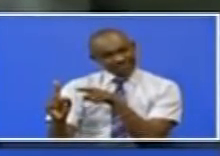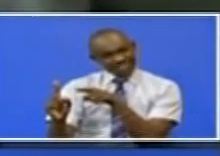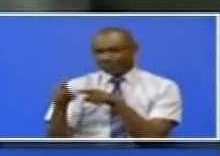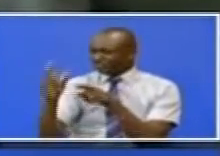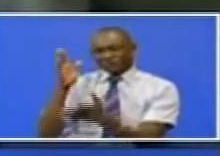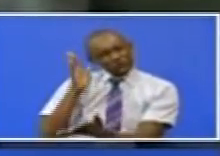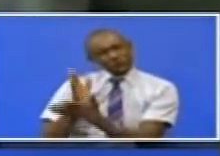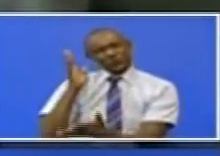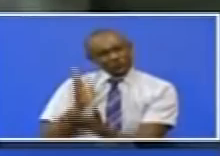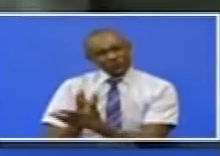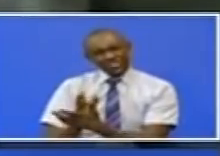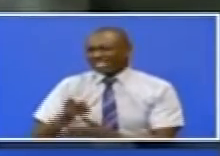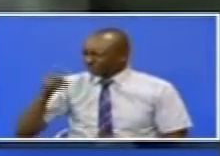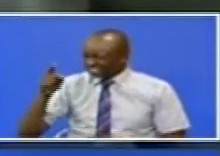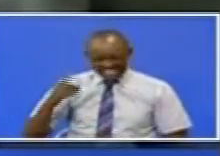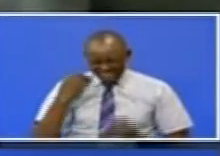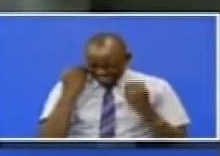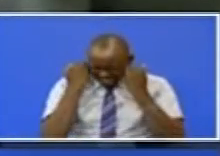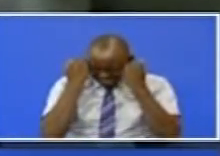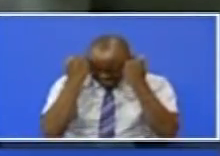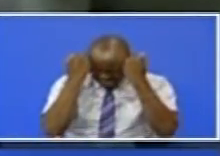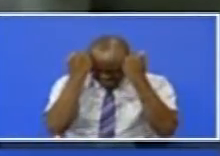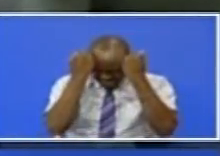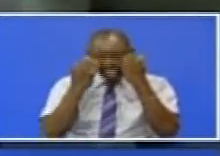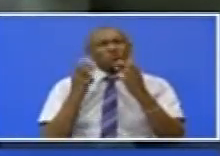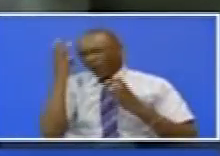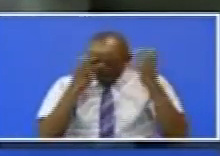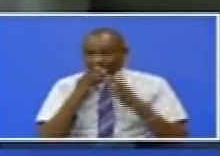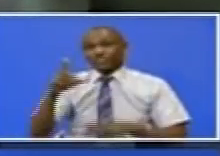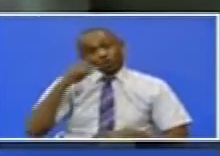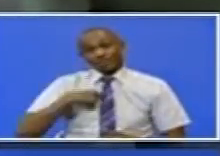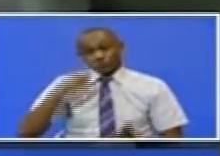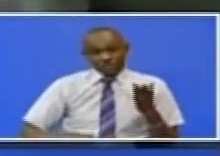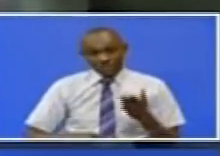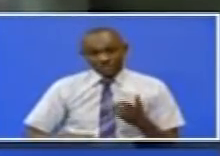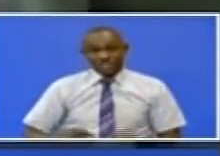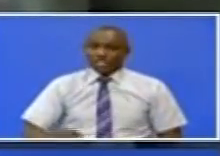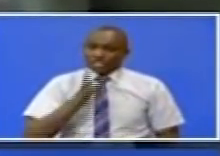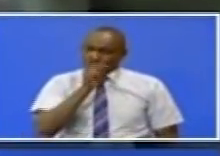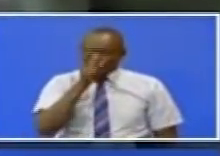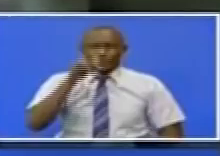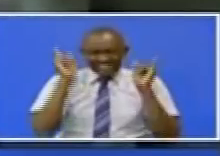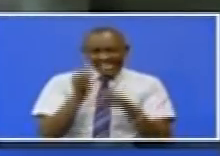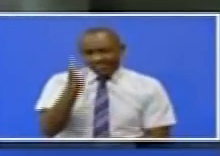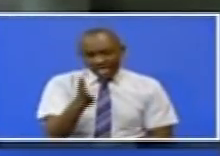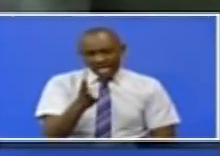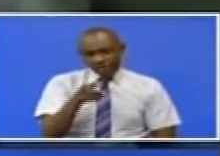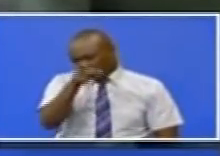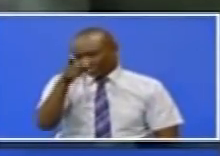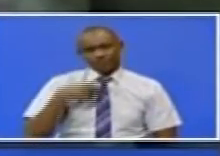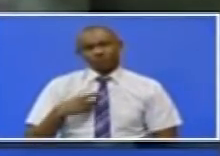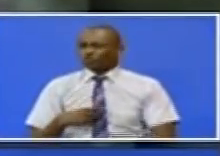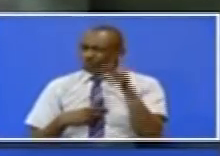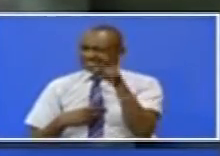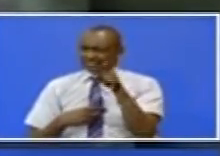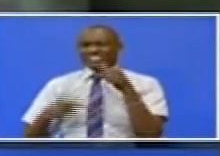is really very disturbed, and he told me that I would regret if I remained